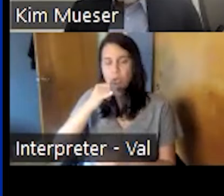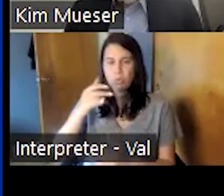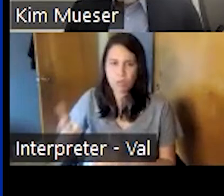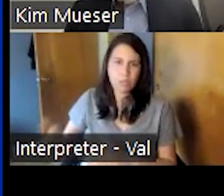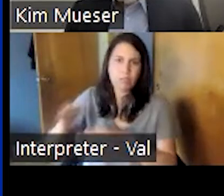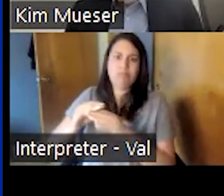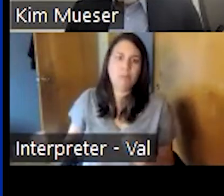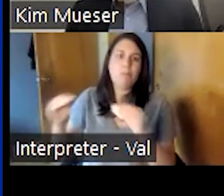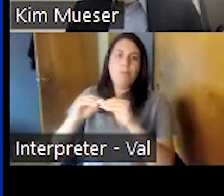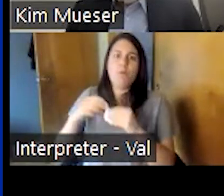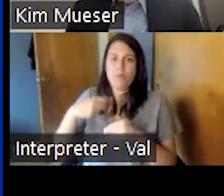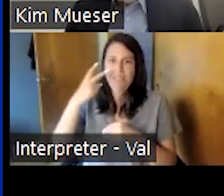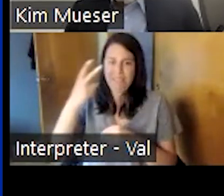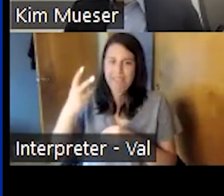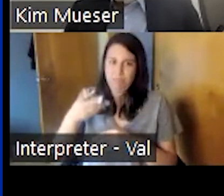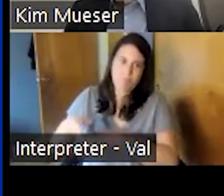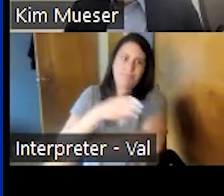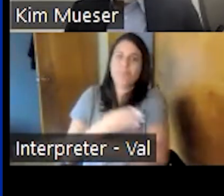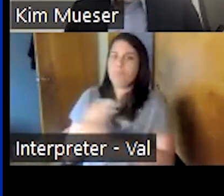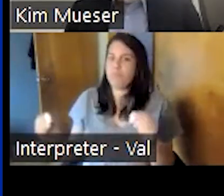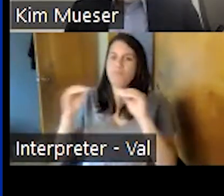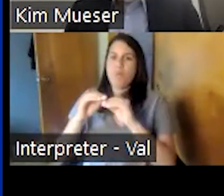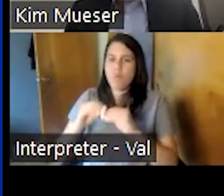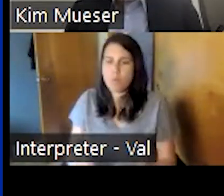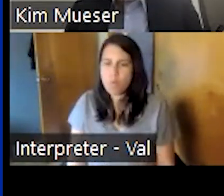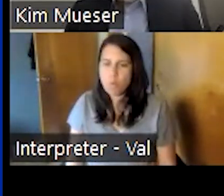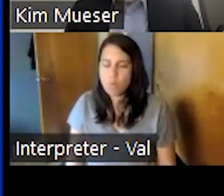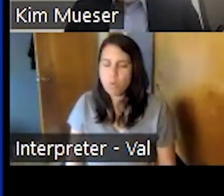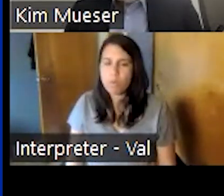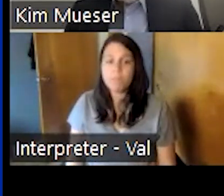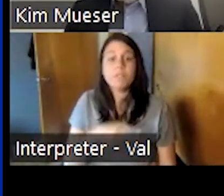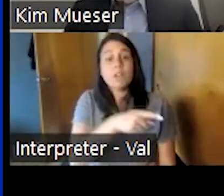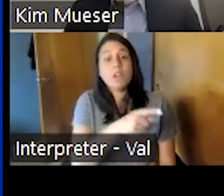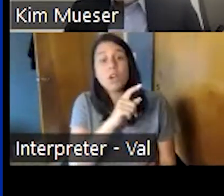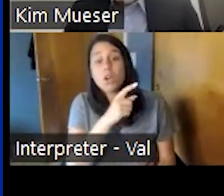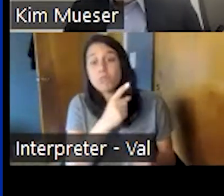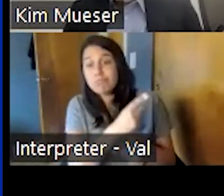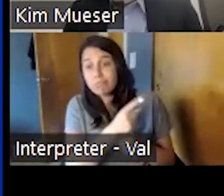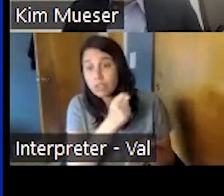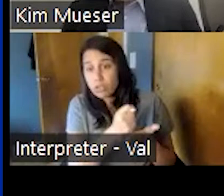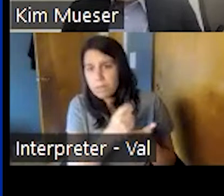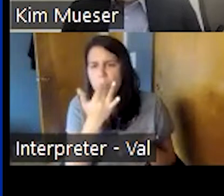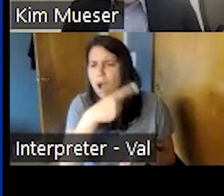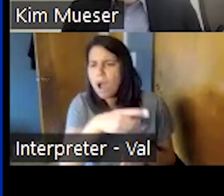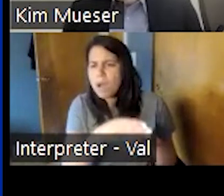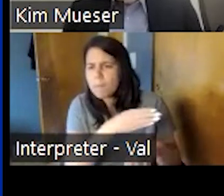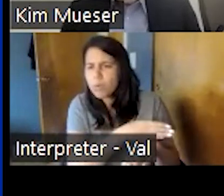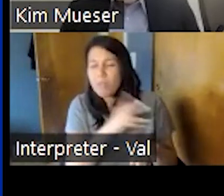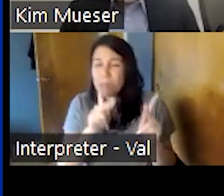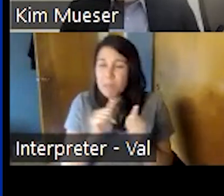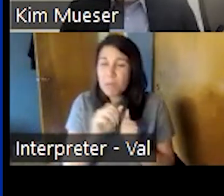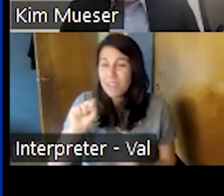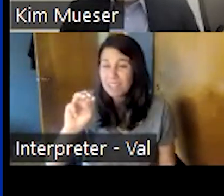the usual treatment condition did. By the way, the usual treatment condition probably improved because for many people with severe mental